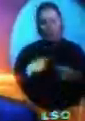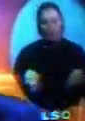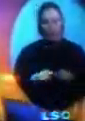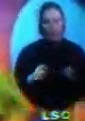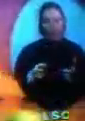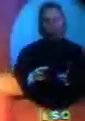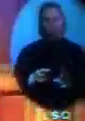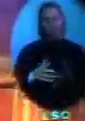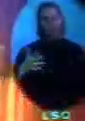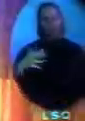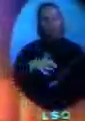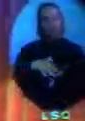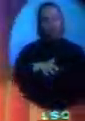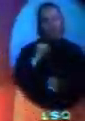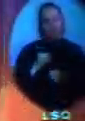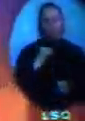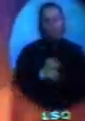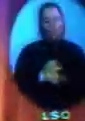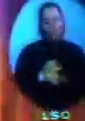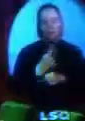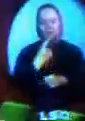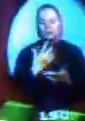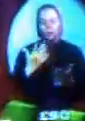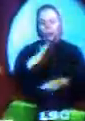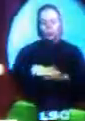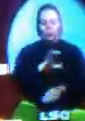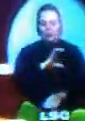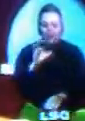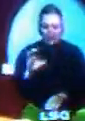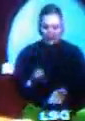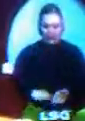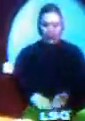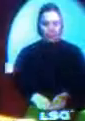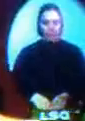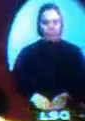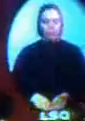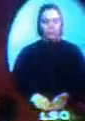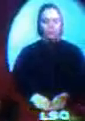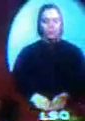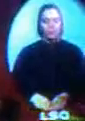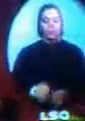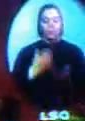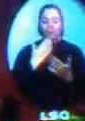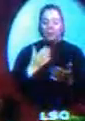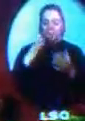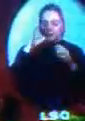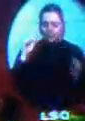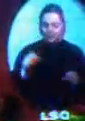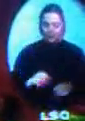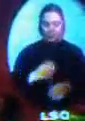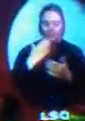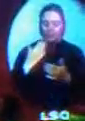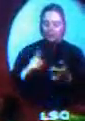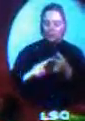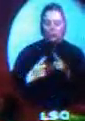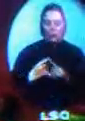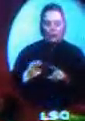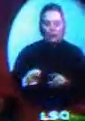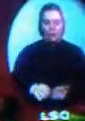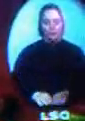Canada? The Honourable Parliamentary Secretary of the Minister of Finance. Well, thank you, Mr. Speaker, and thank you to my colleague from